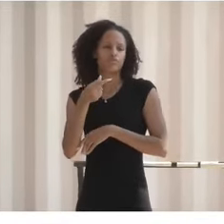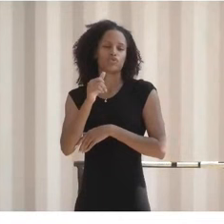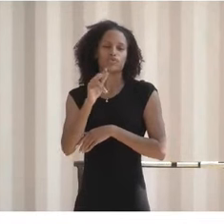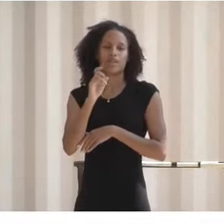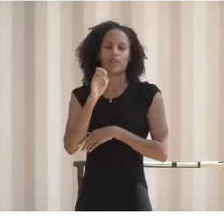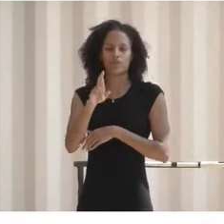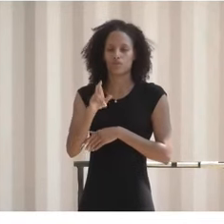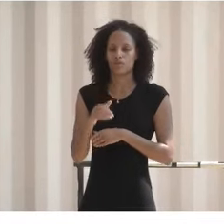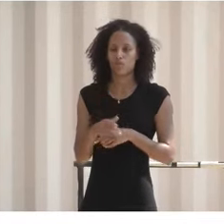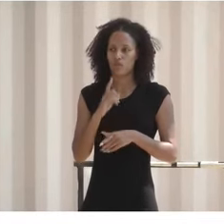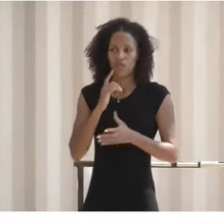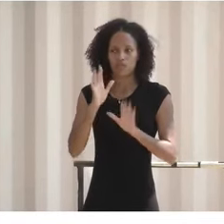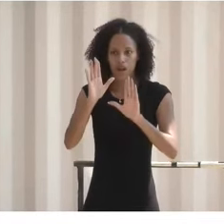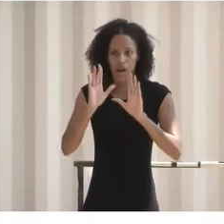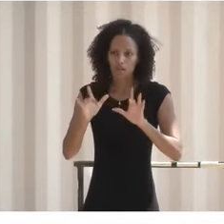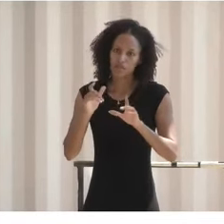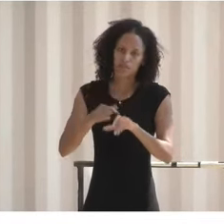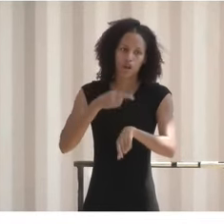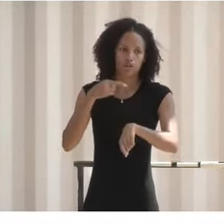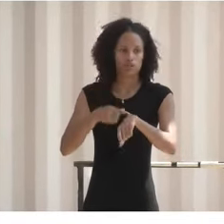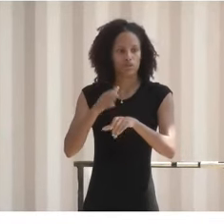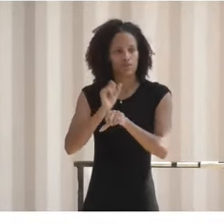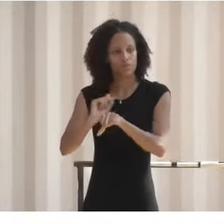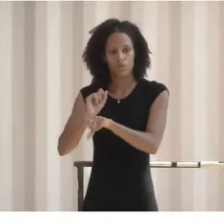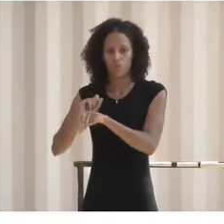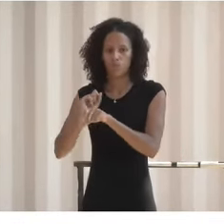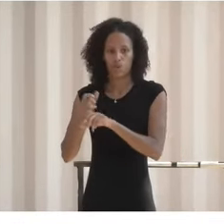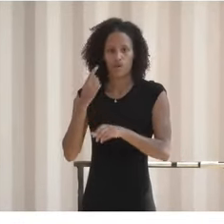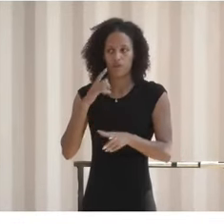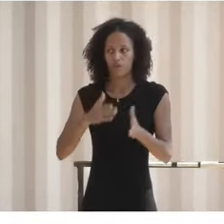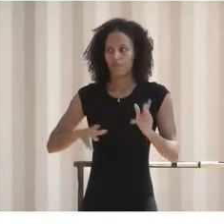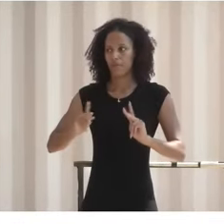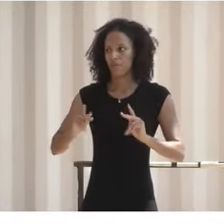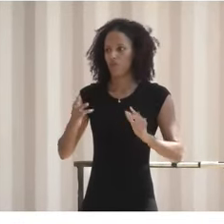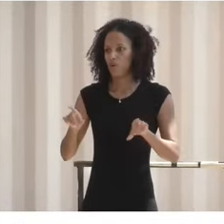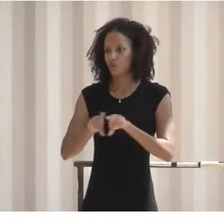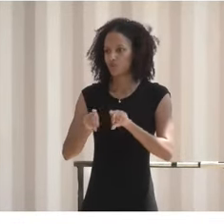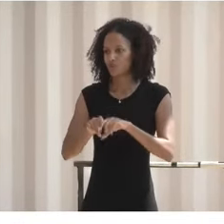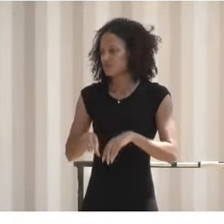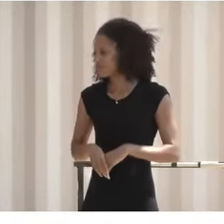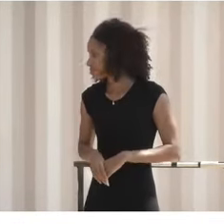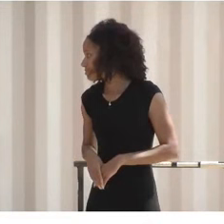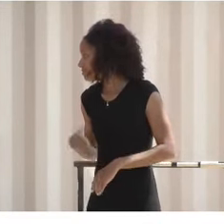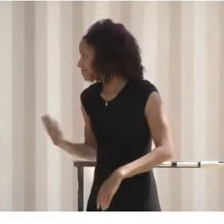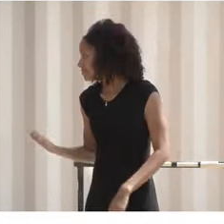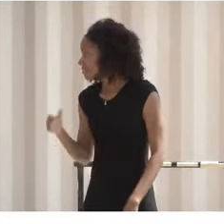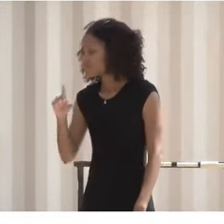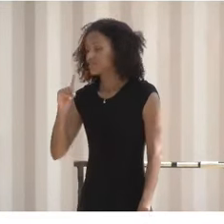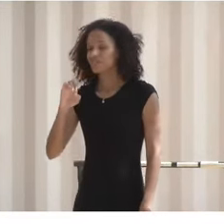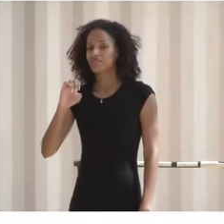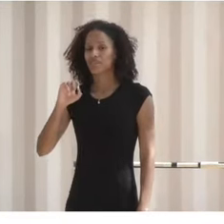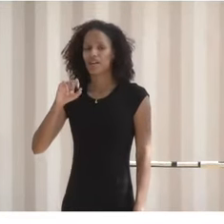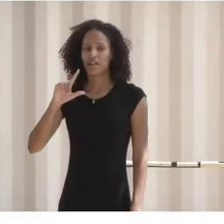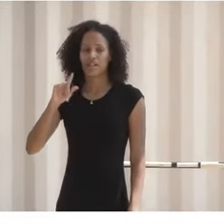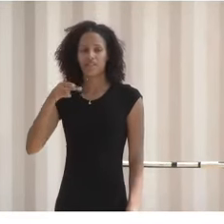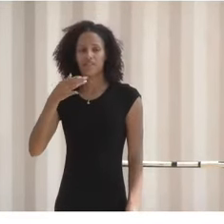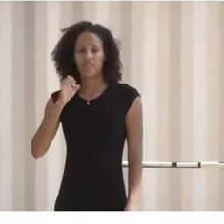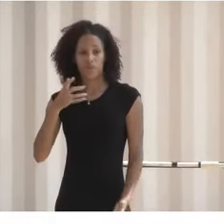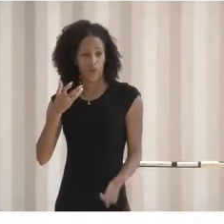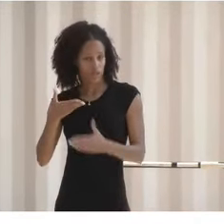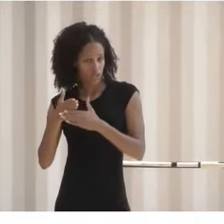wonderful long-term sort of employment opportunity as well. Okay. Delphine, would you like to share something?